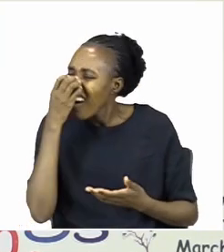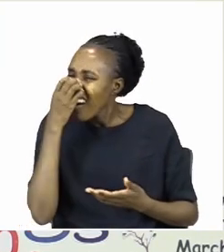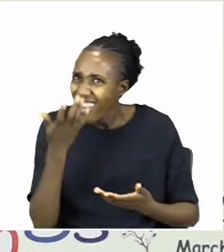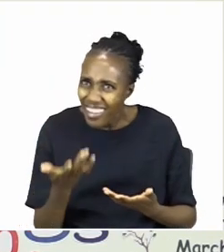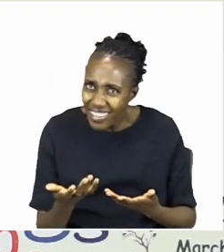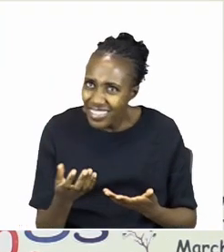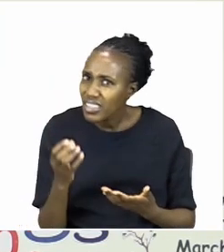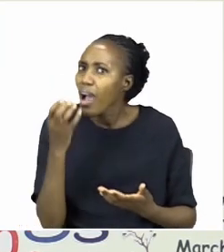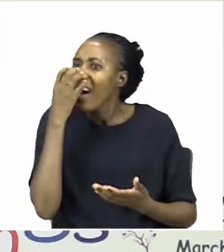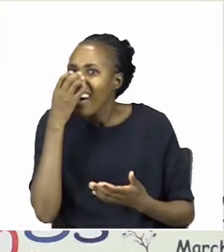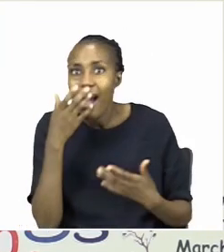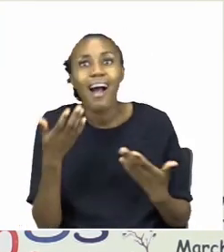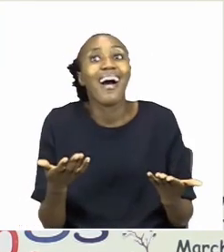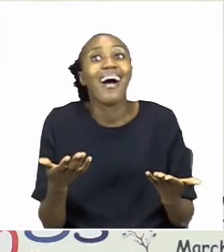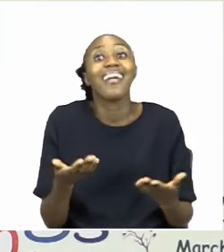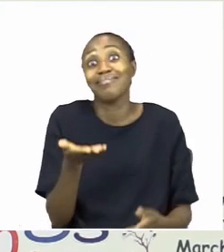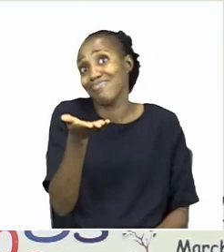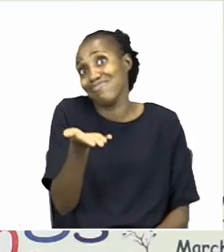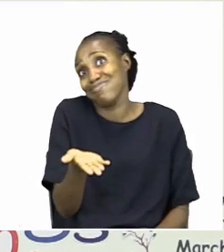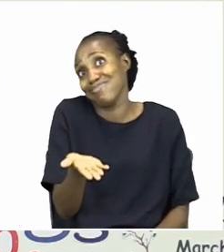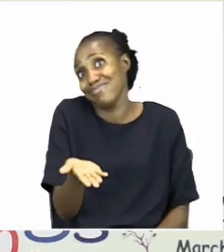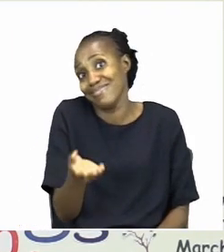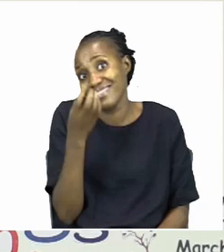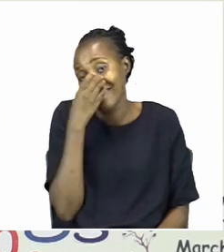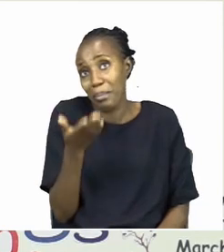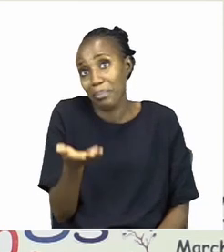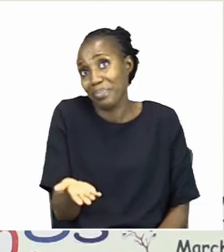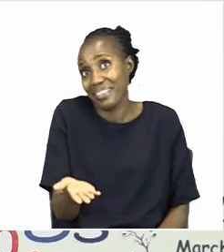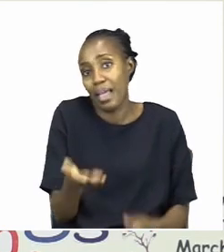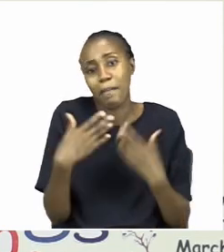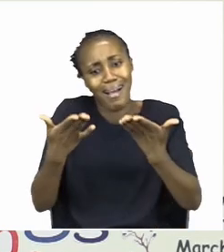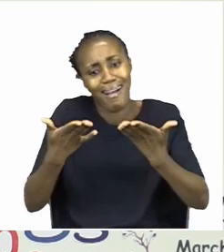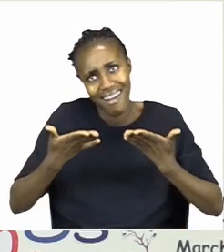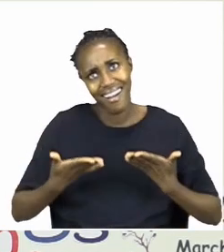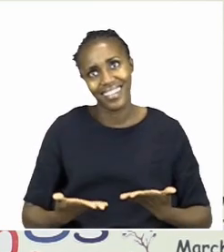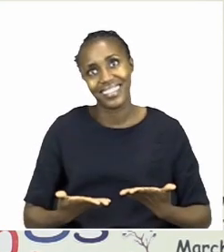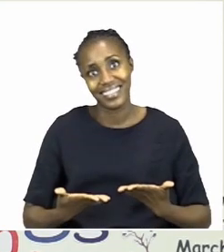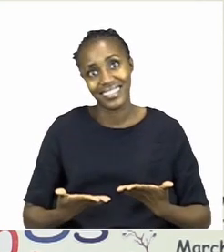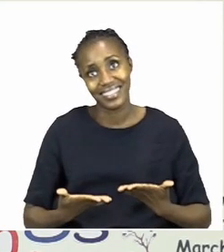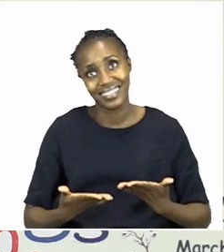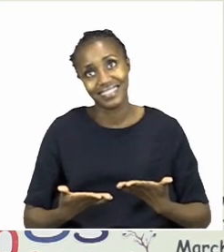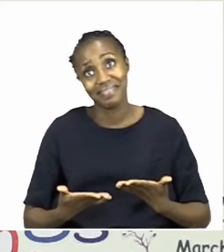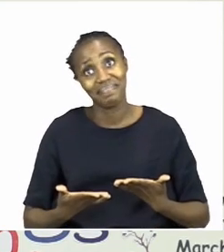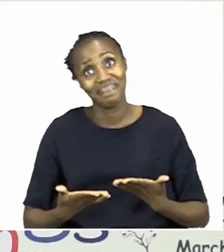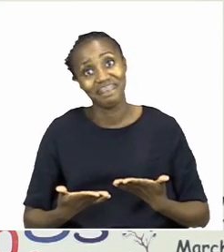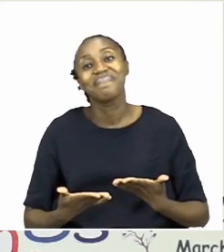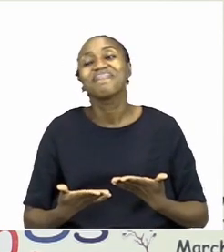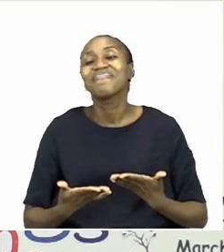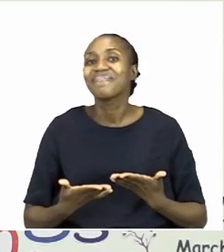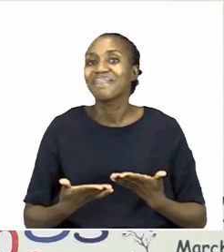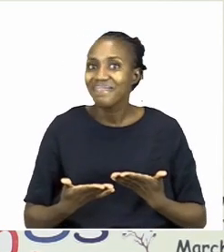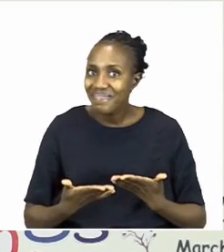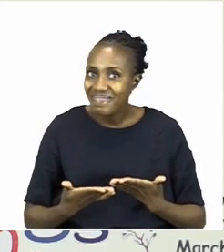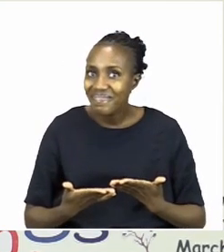together. Zoshi! Oh, hello Zoshi! Welcome! Will you say goodbye to our friends with me